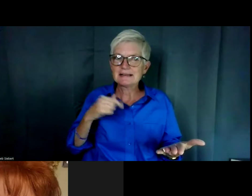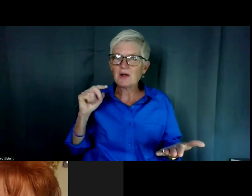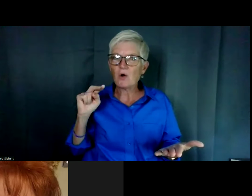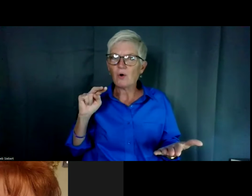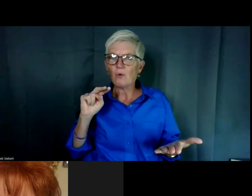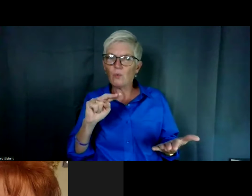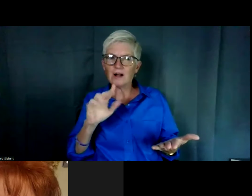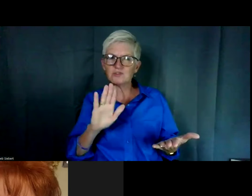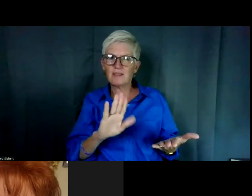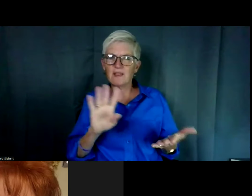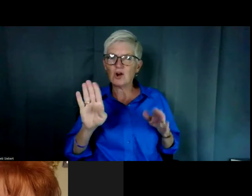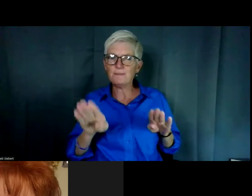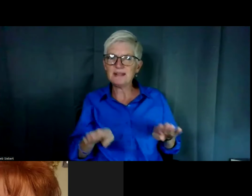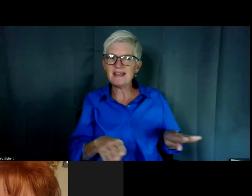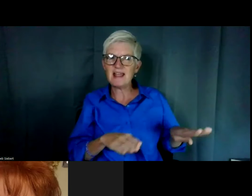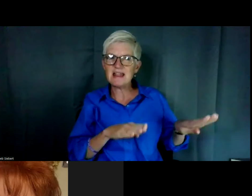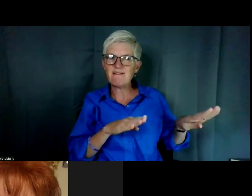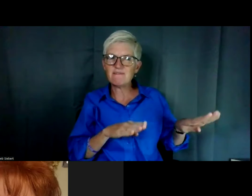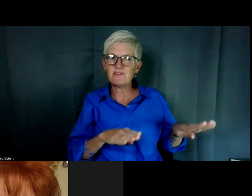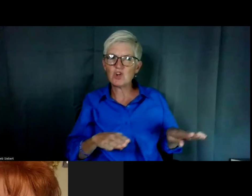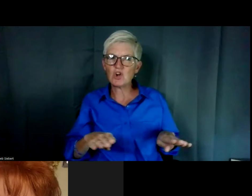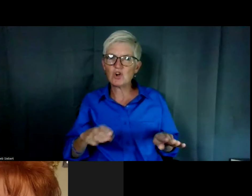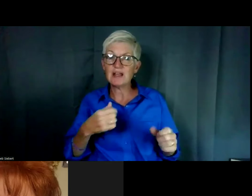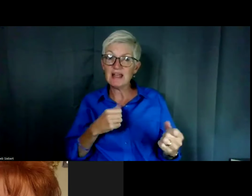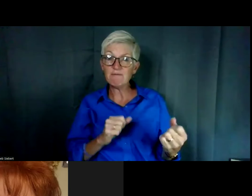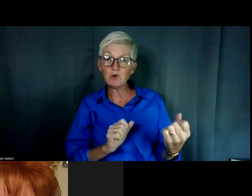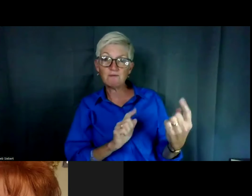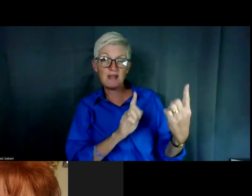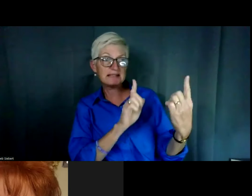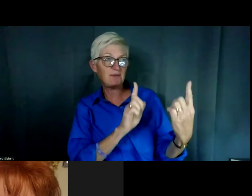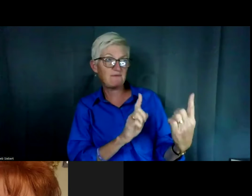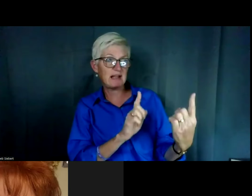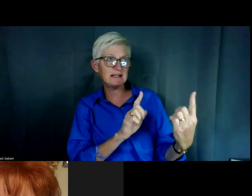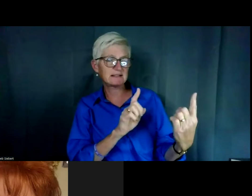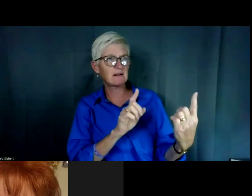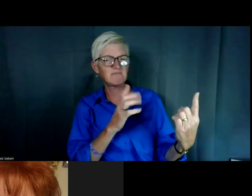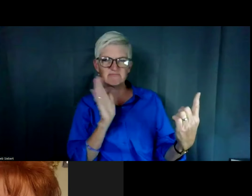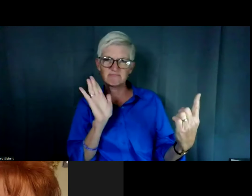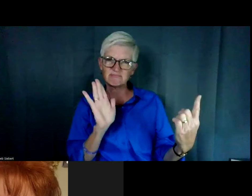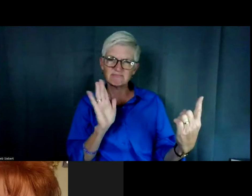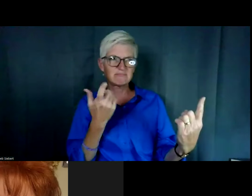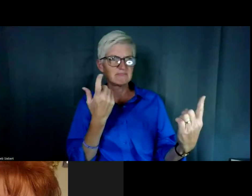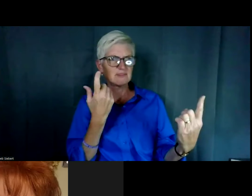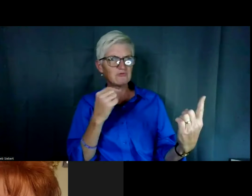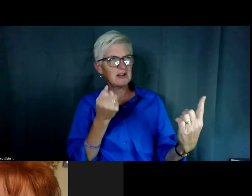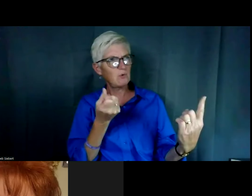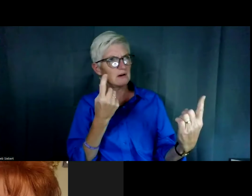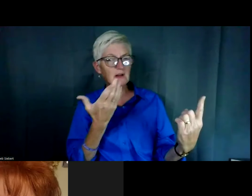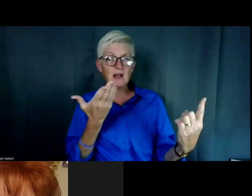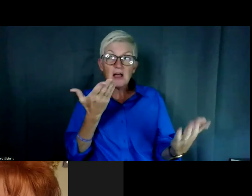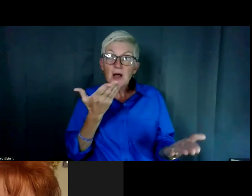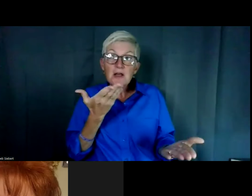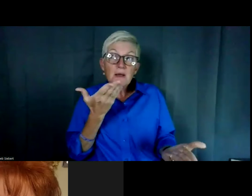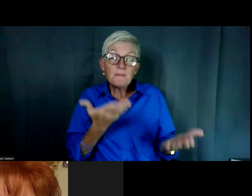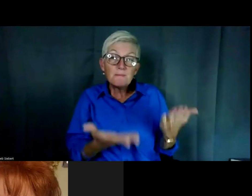know, look at them if they're face to face with you and, you know, kind of understand, you know, are they not getting you because they